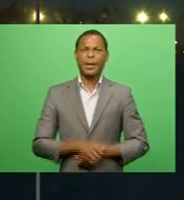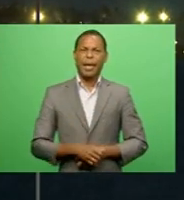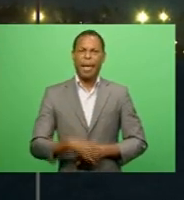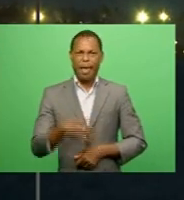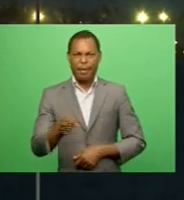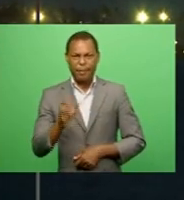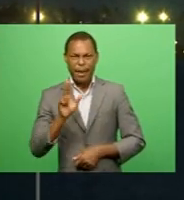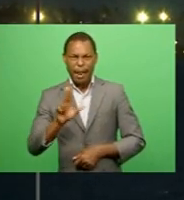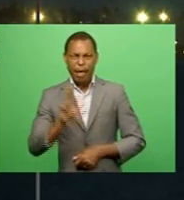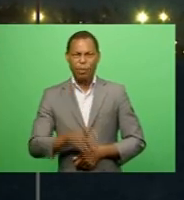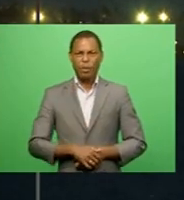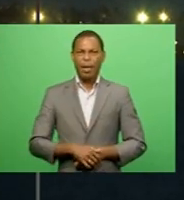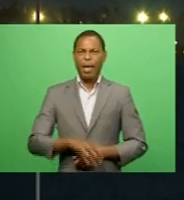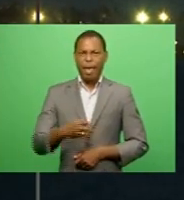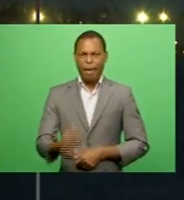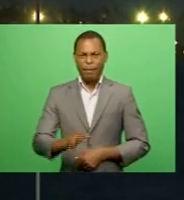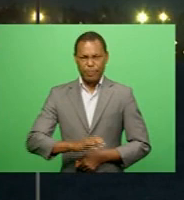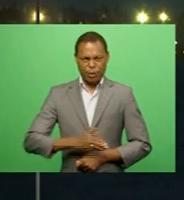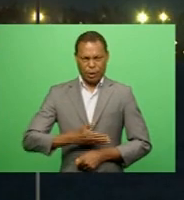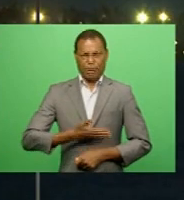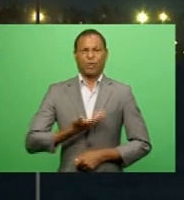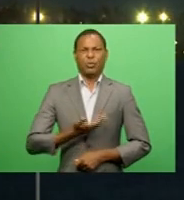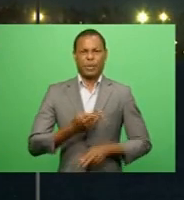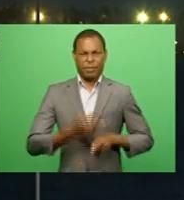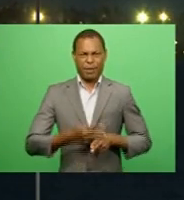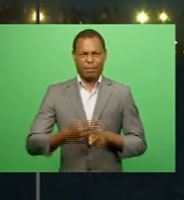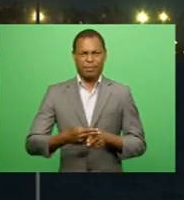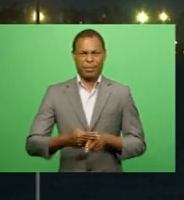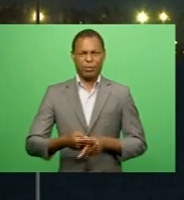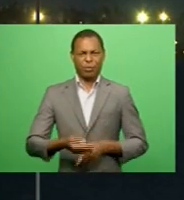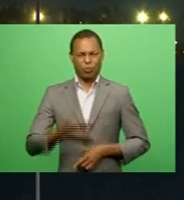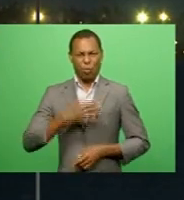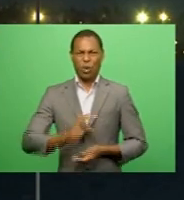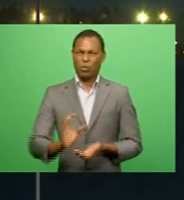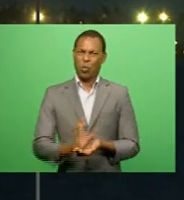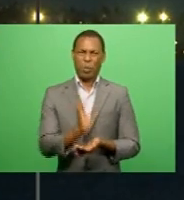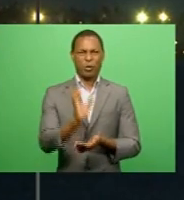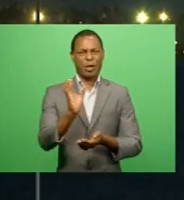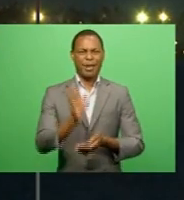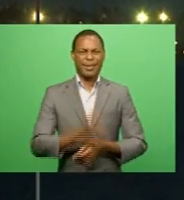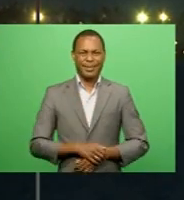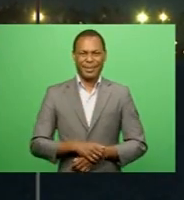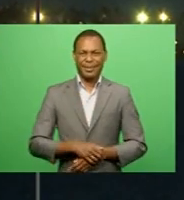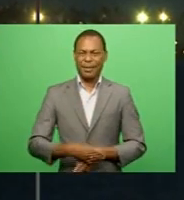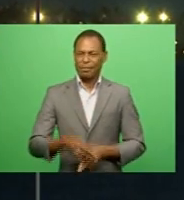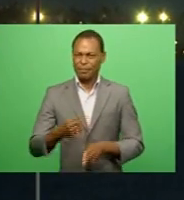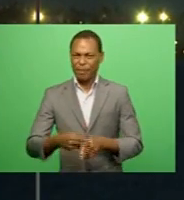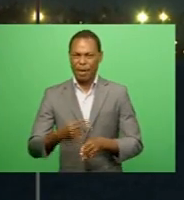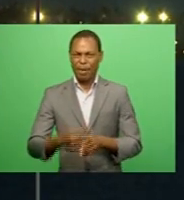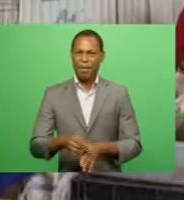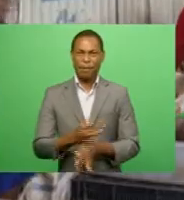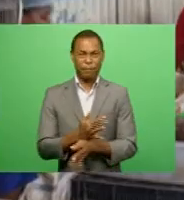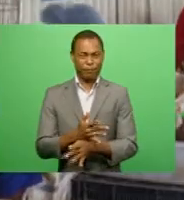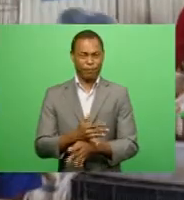was growing interest from farmers wanting to commercialize their crops and fish stock. Kelly Vadala reports.